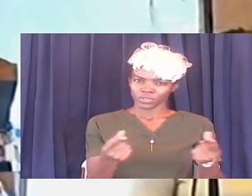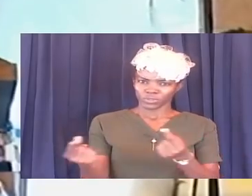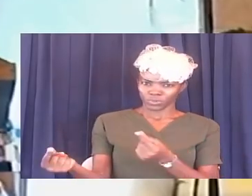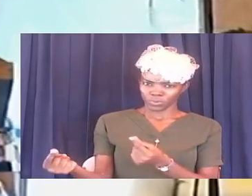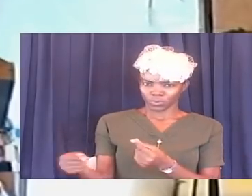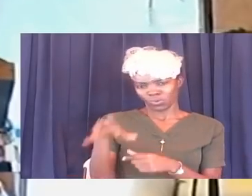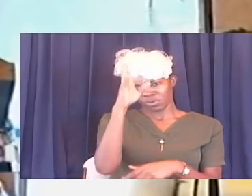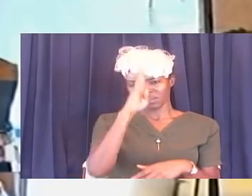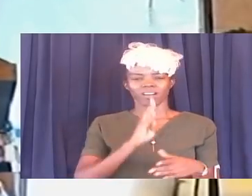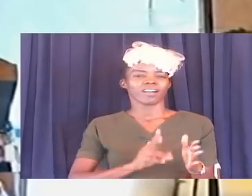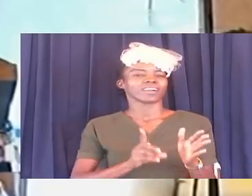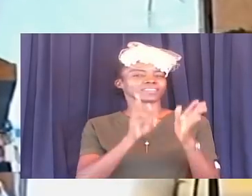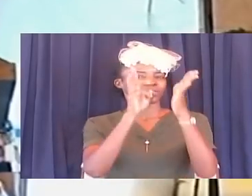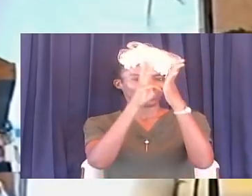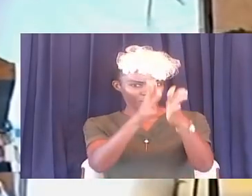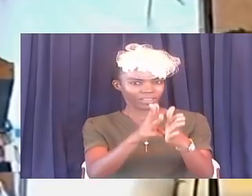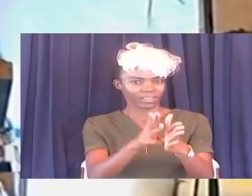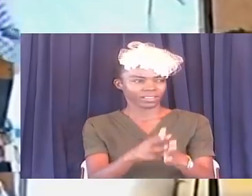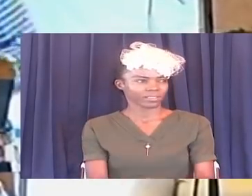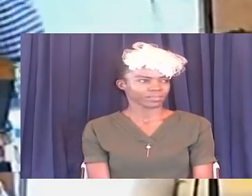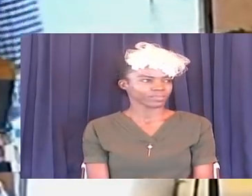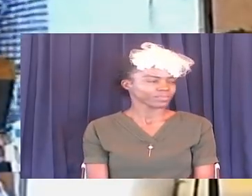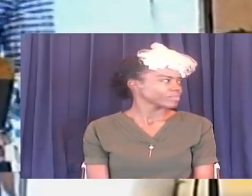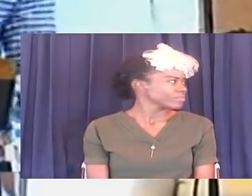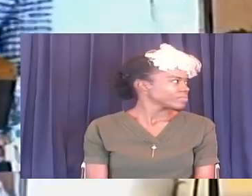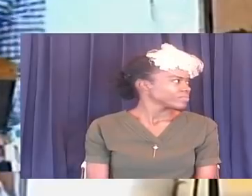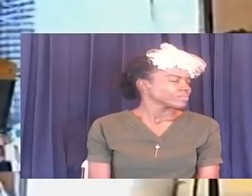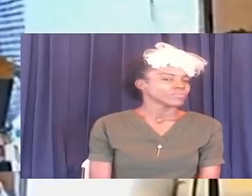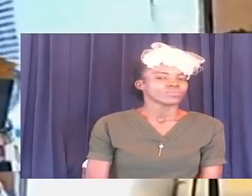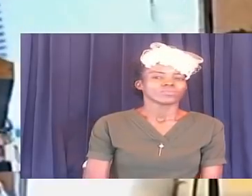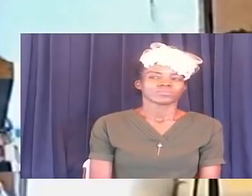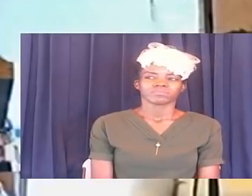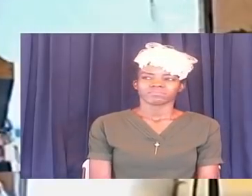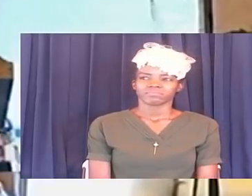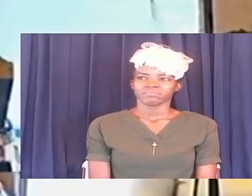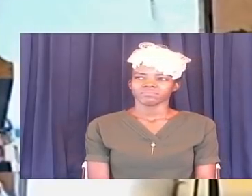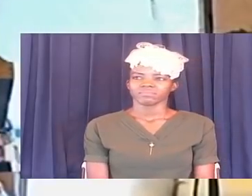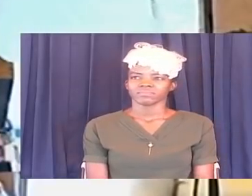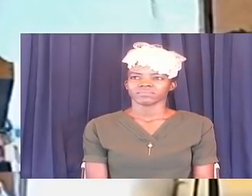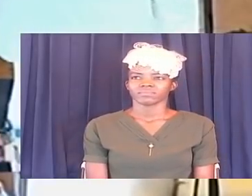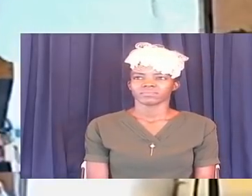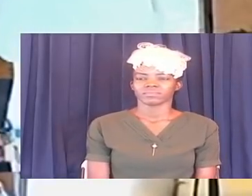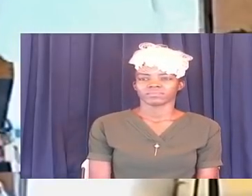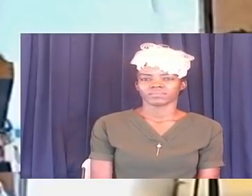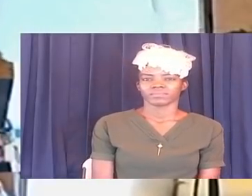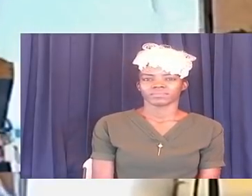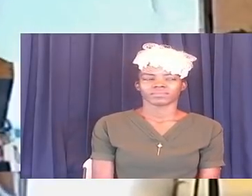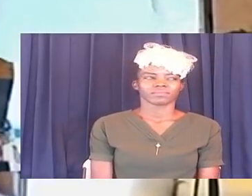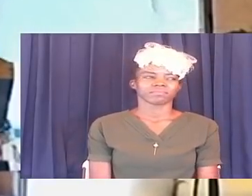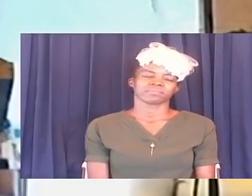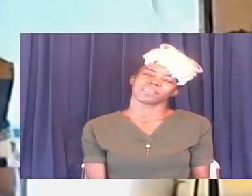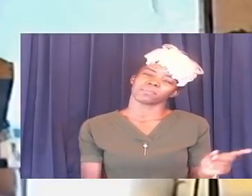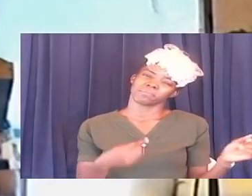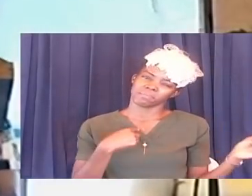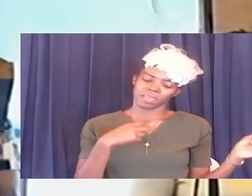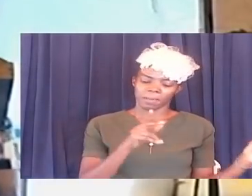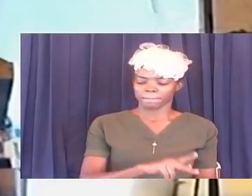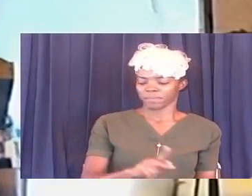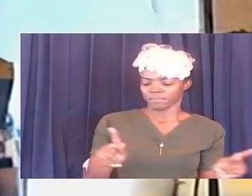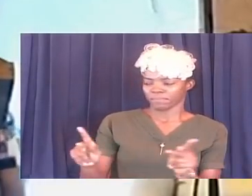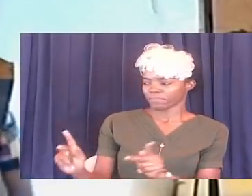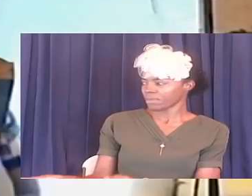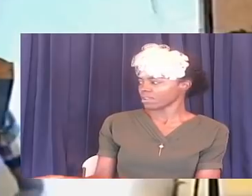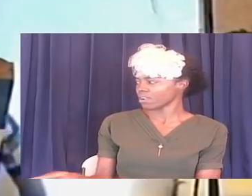which the Lord desires. In preparation for, you know, being here today, at the